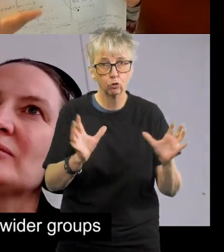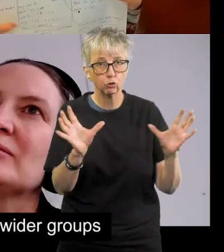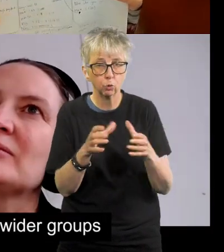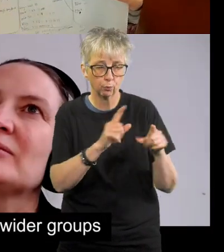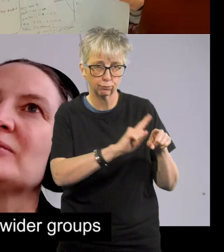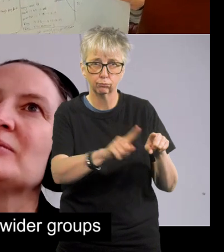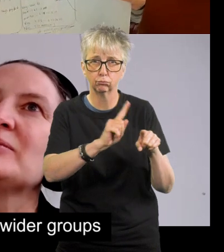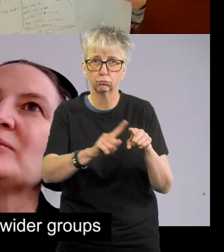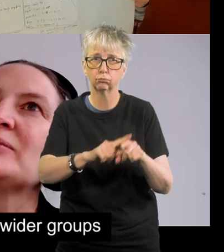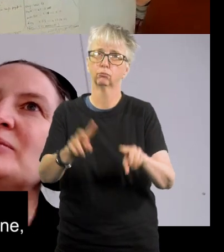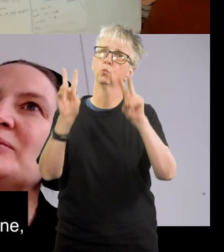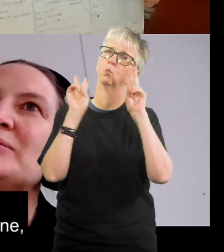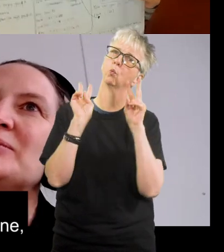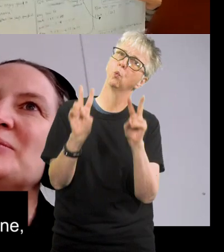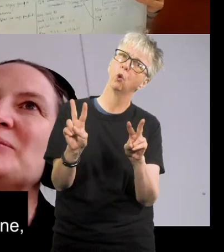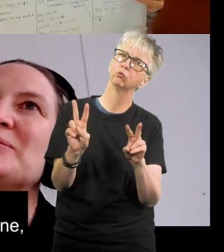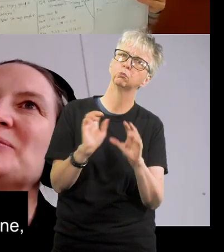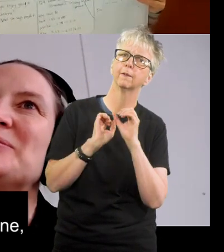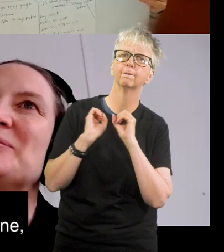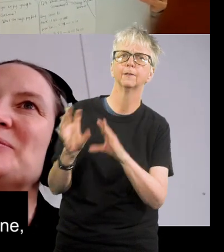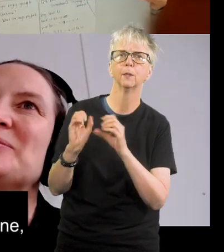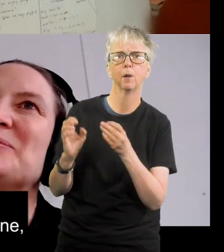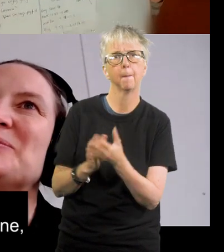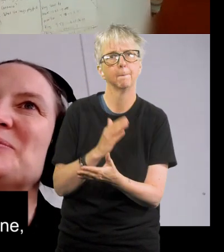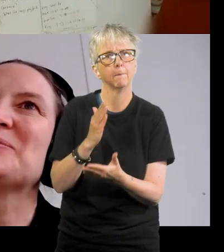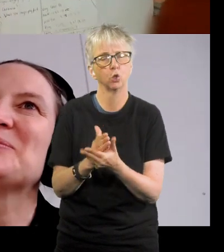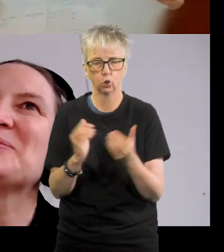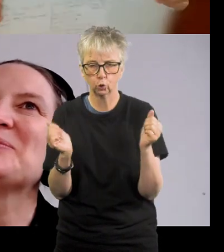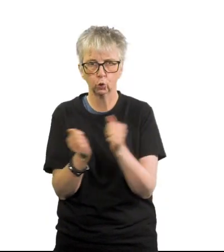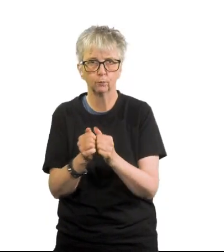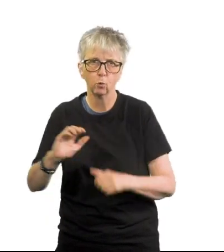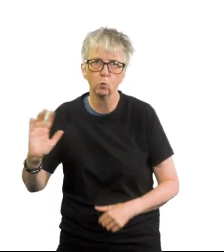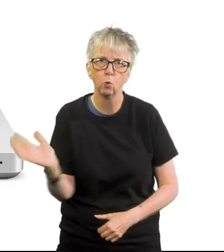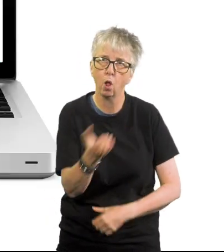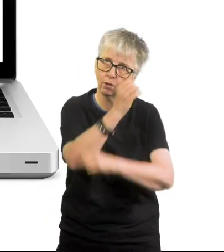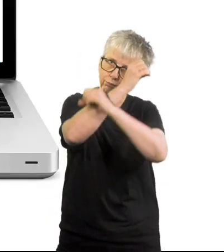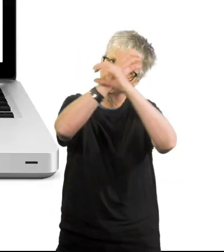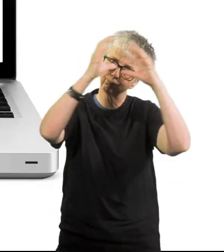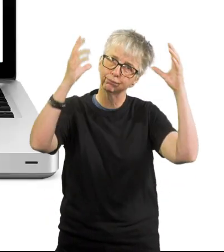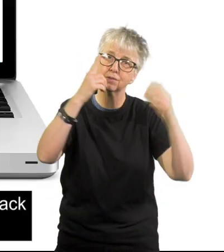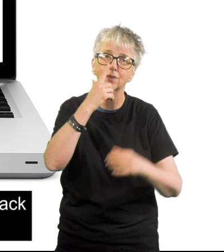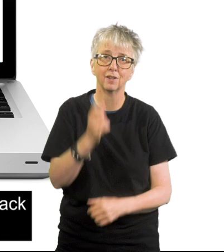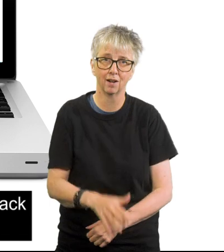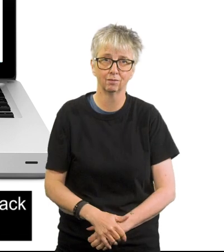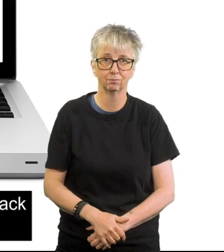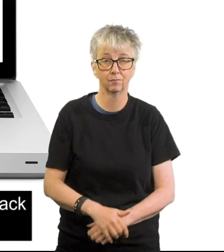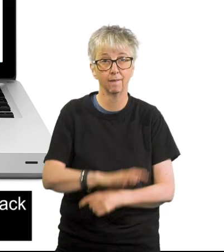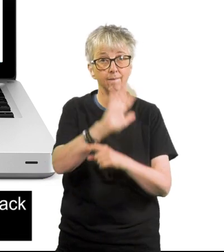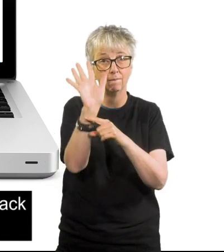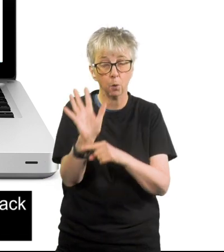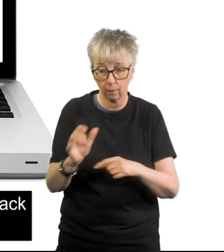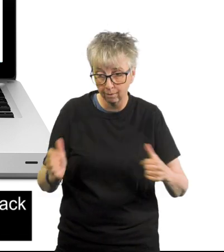of post-production, we then speak to wider groups to make sure that our work is suitable for